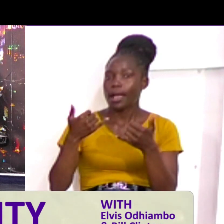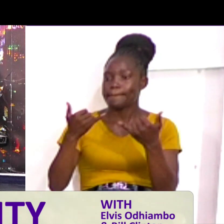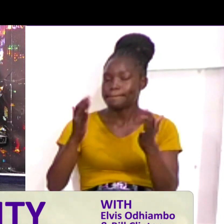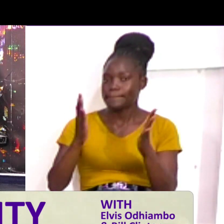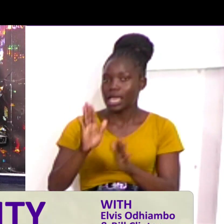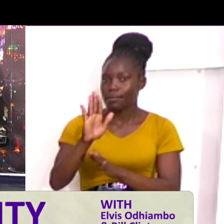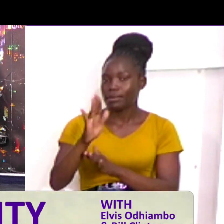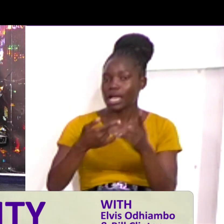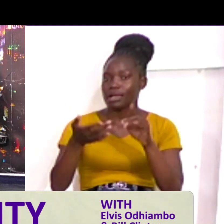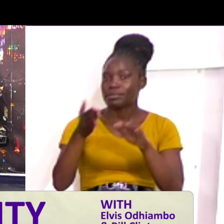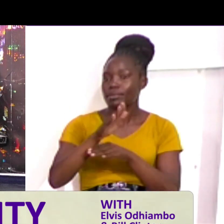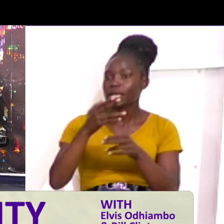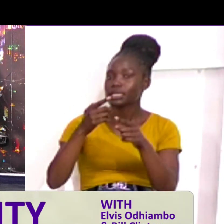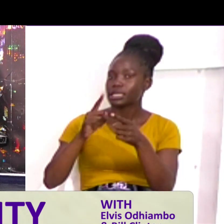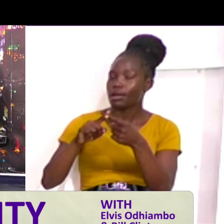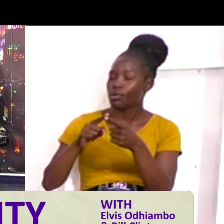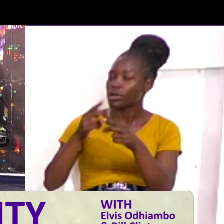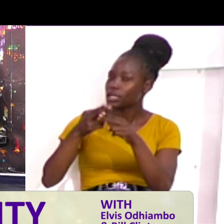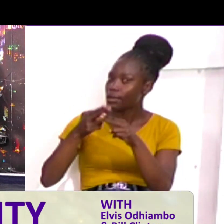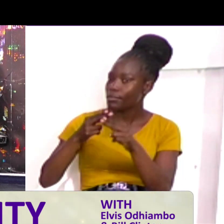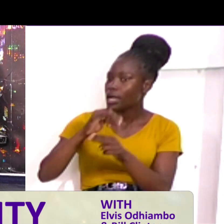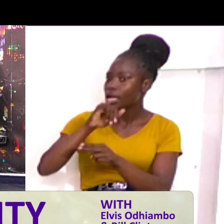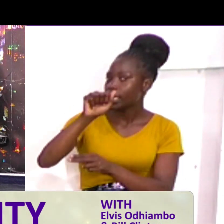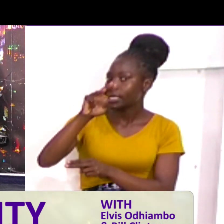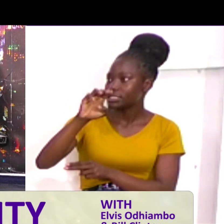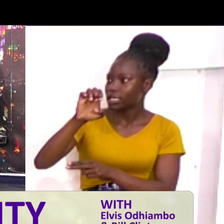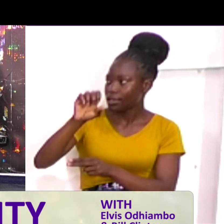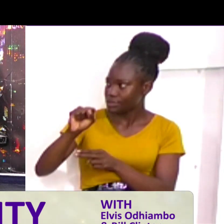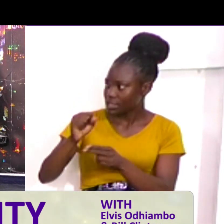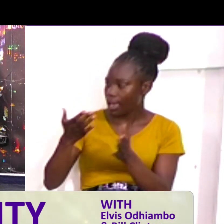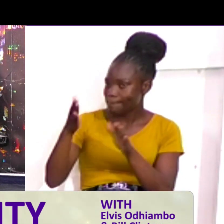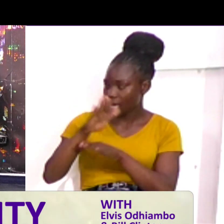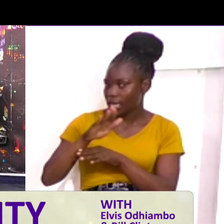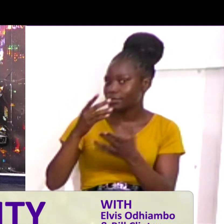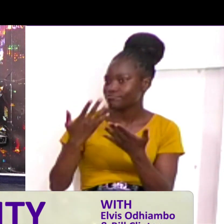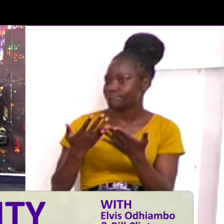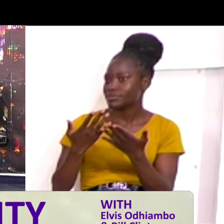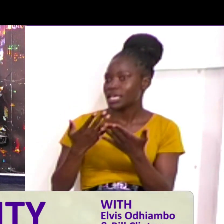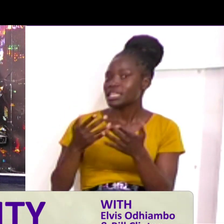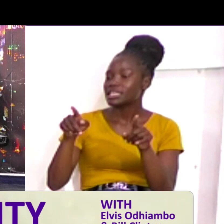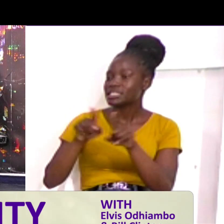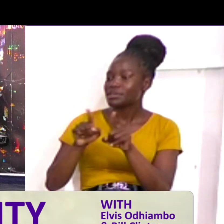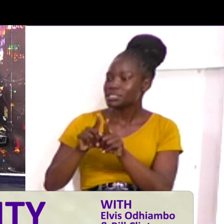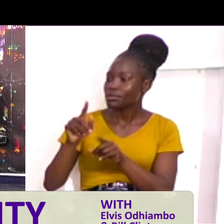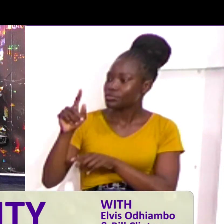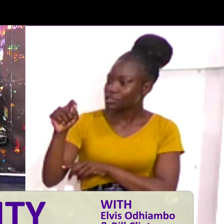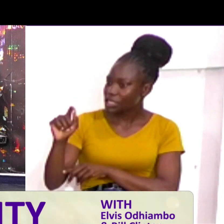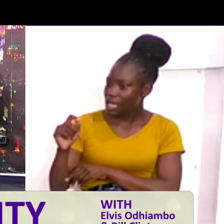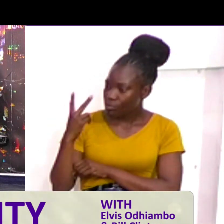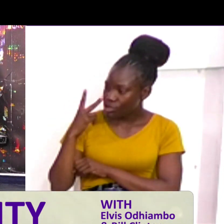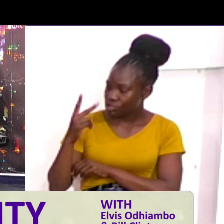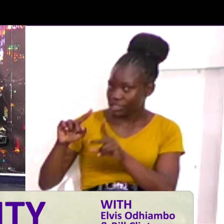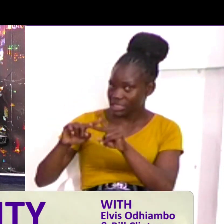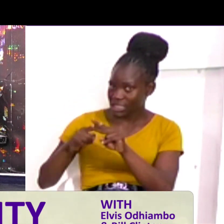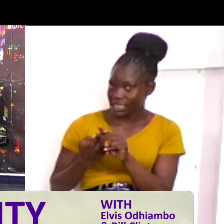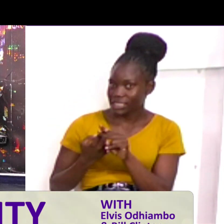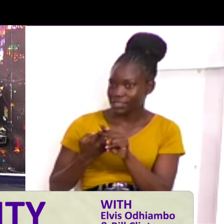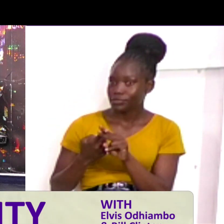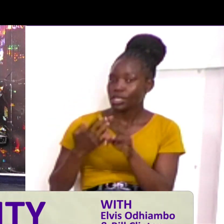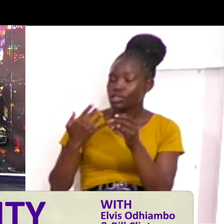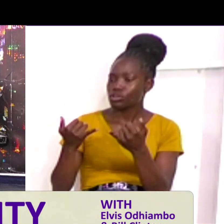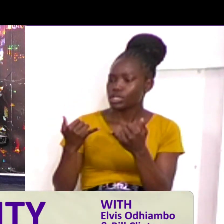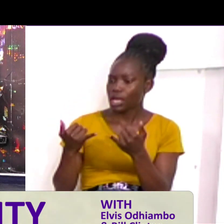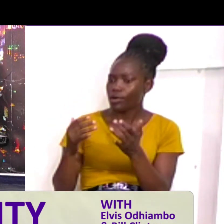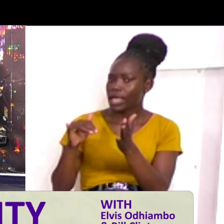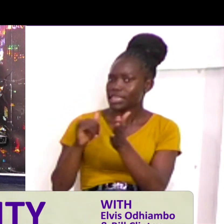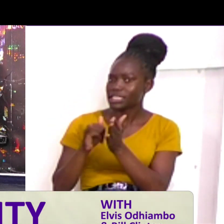coming back. We have James Maddison already back with the squad. They are seemingly now back together. The same Tottenham that we saw starting off the season. Now that they